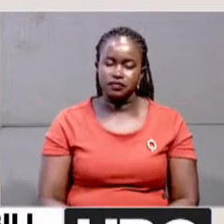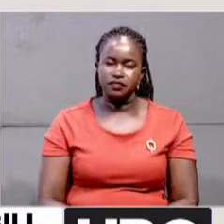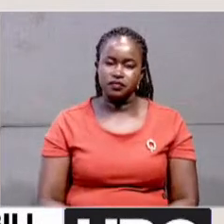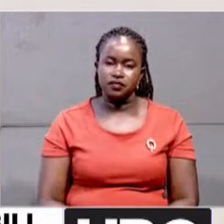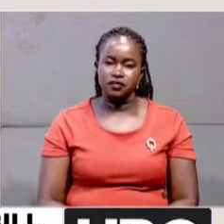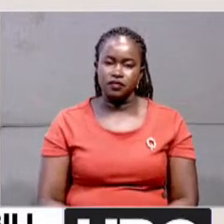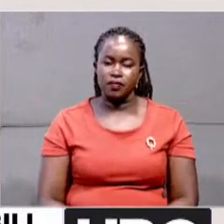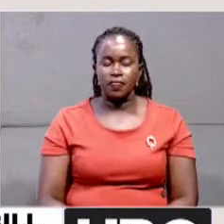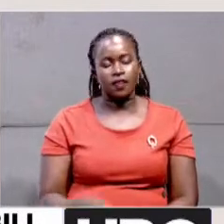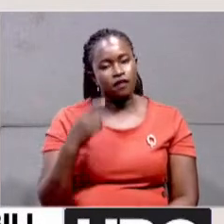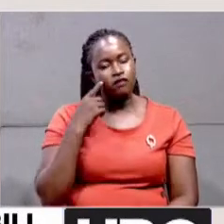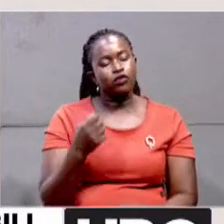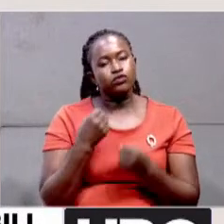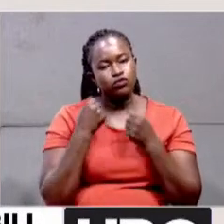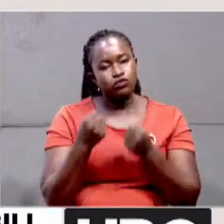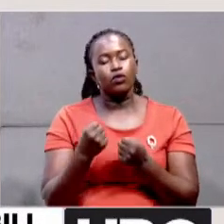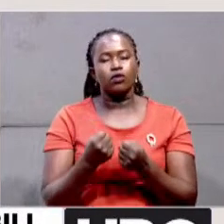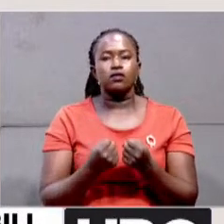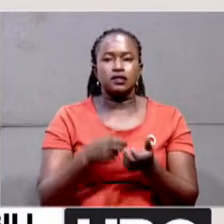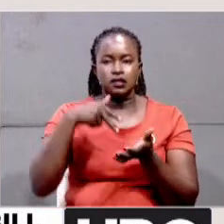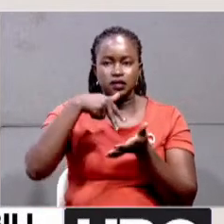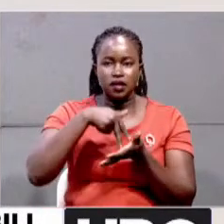for that strong stand.